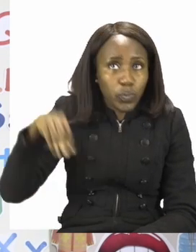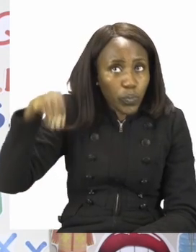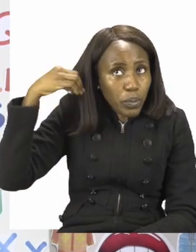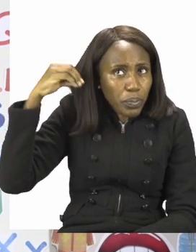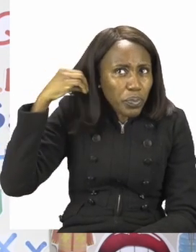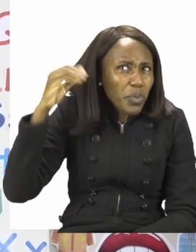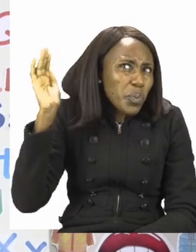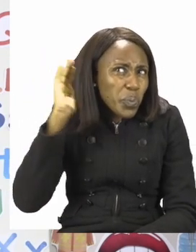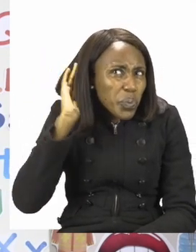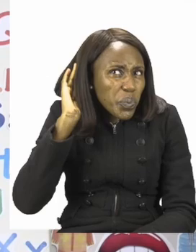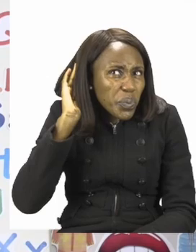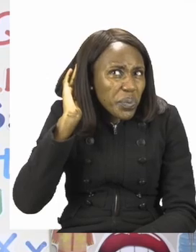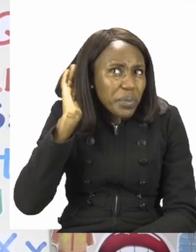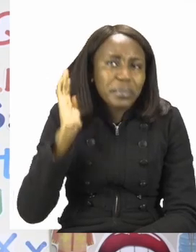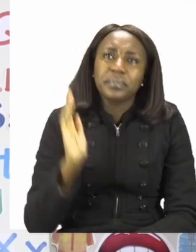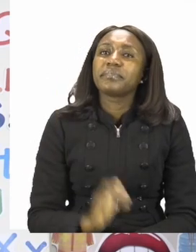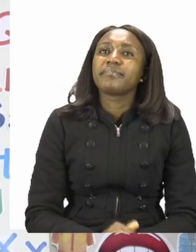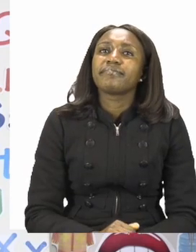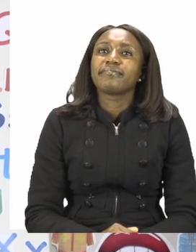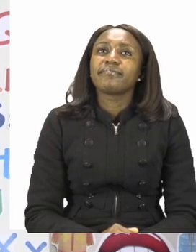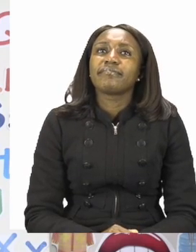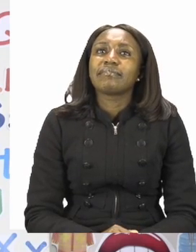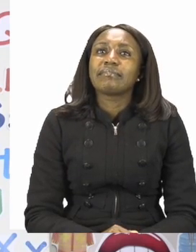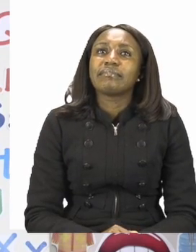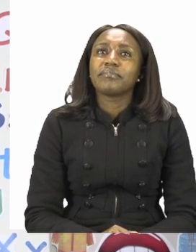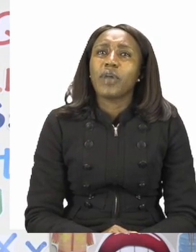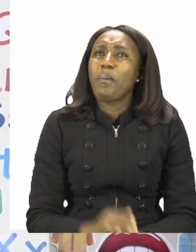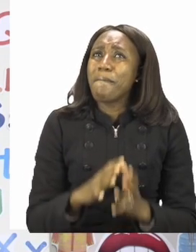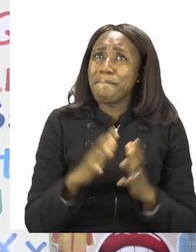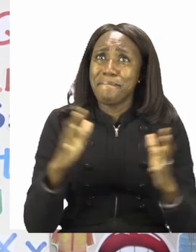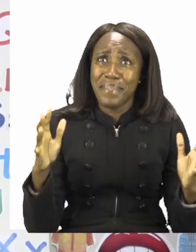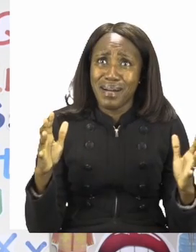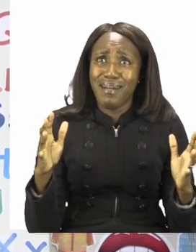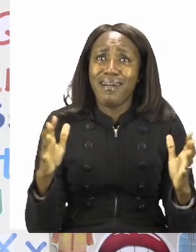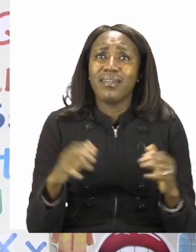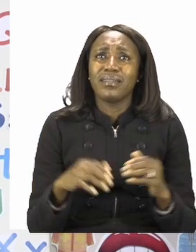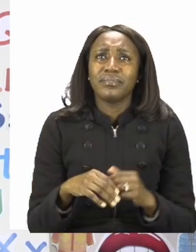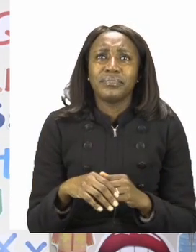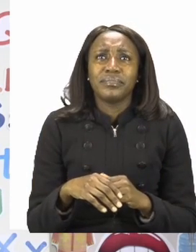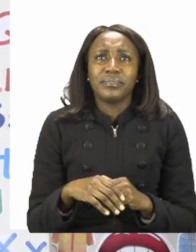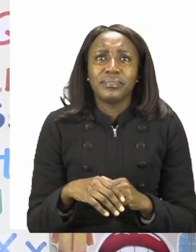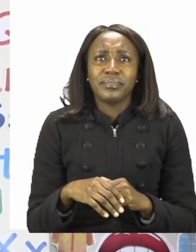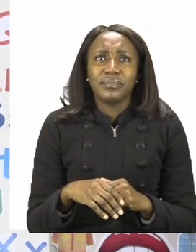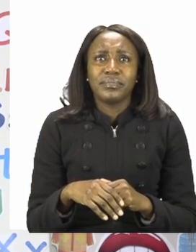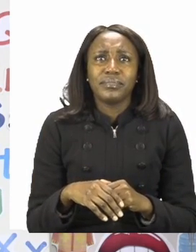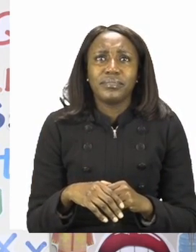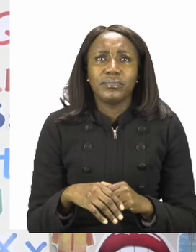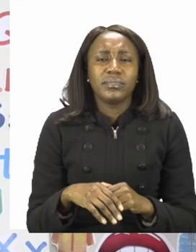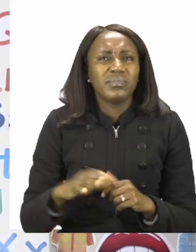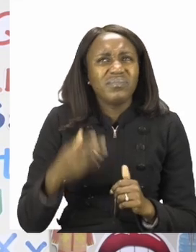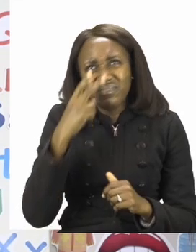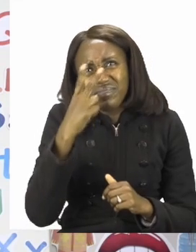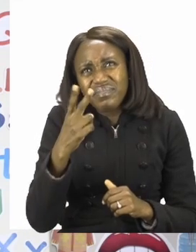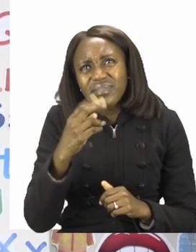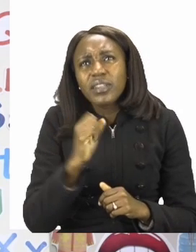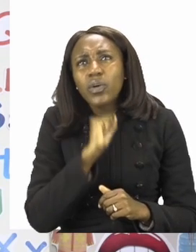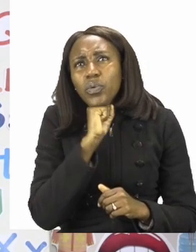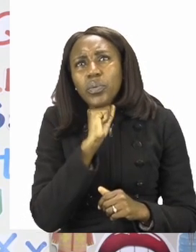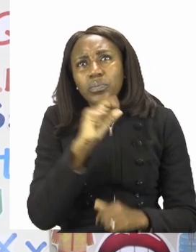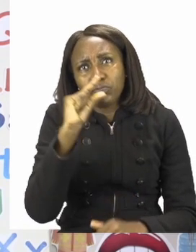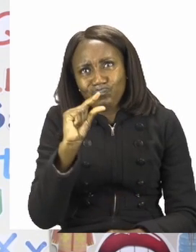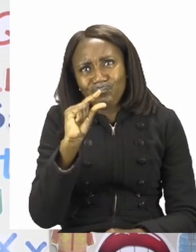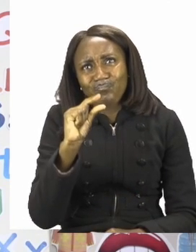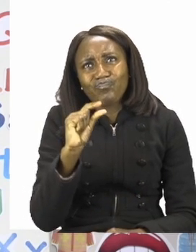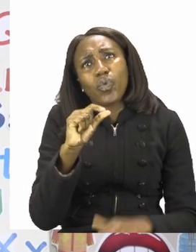bell. As you can see, I have a nice big bell here. And we want to decide whether it's a loud